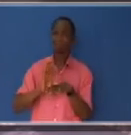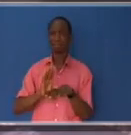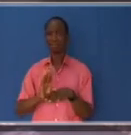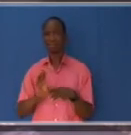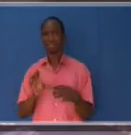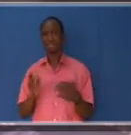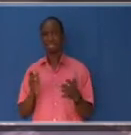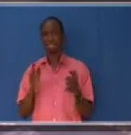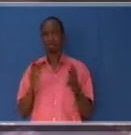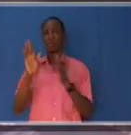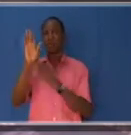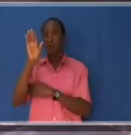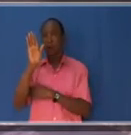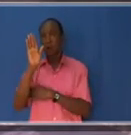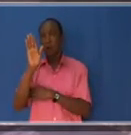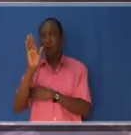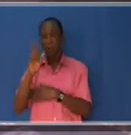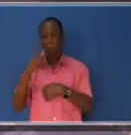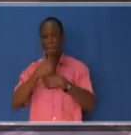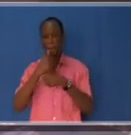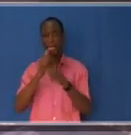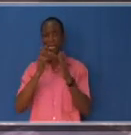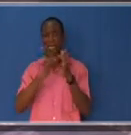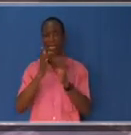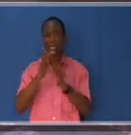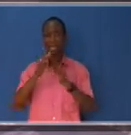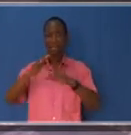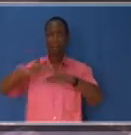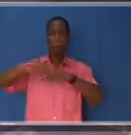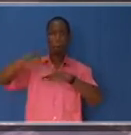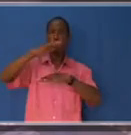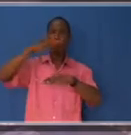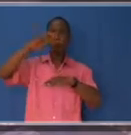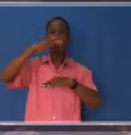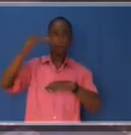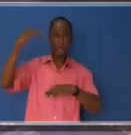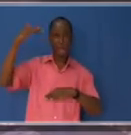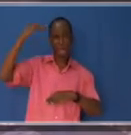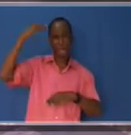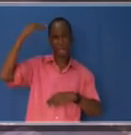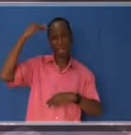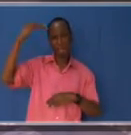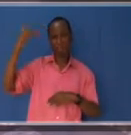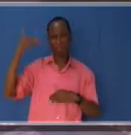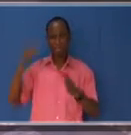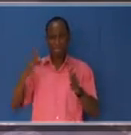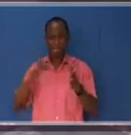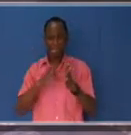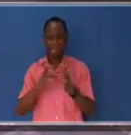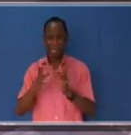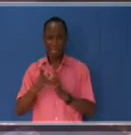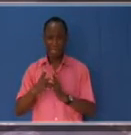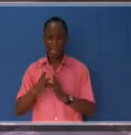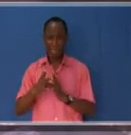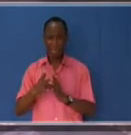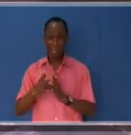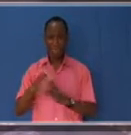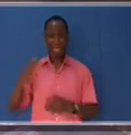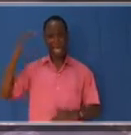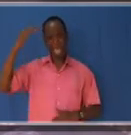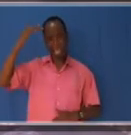his church eno onyankopon edina ye ade nyina sutre ama na safo no ah Jesus na eso oye